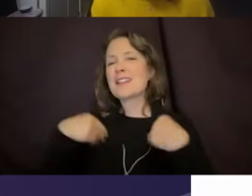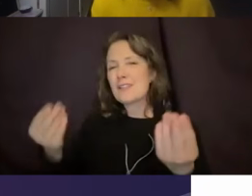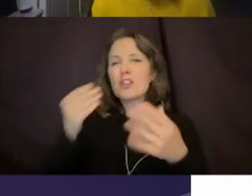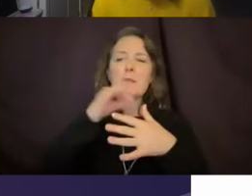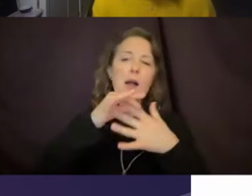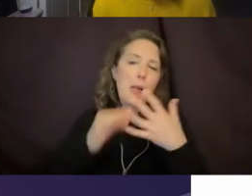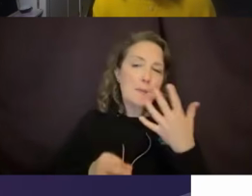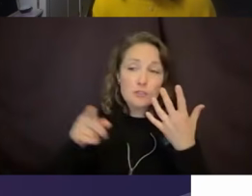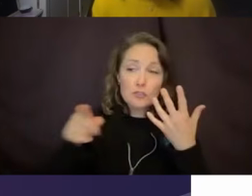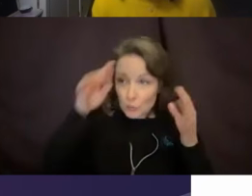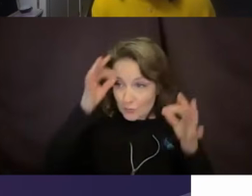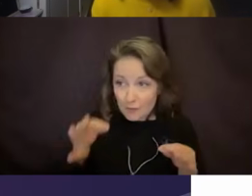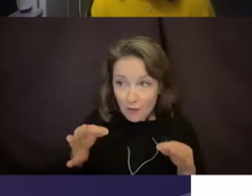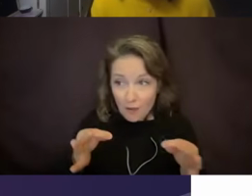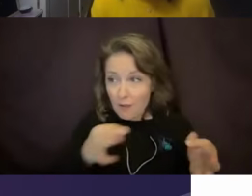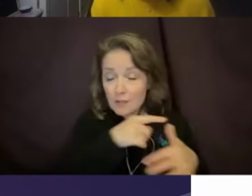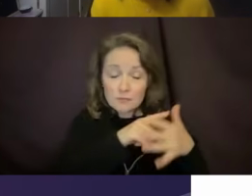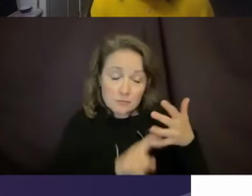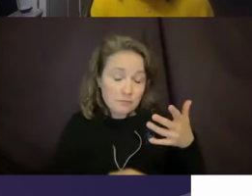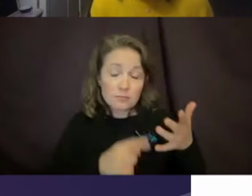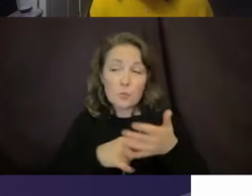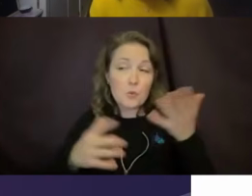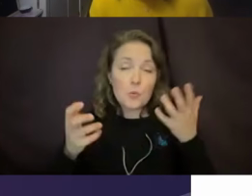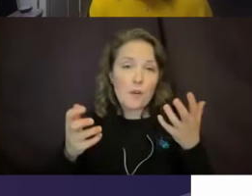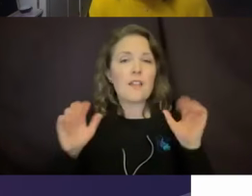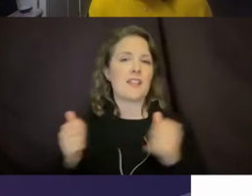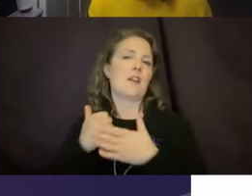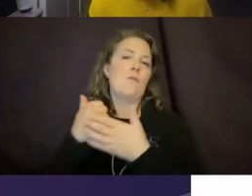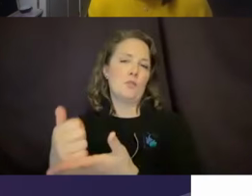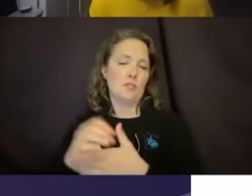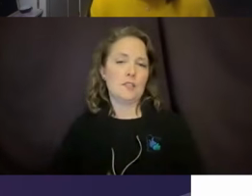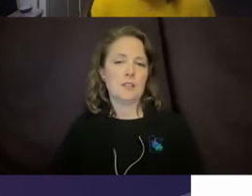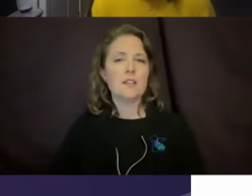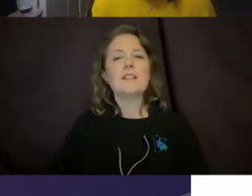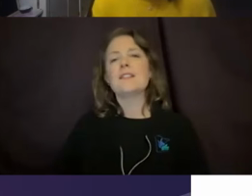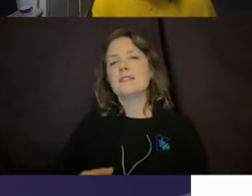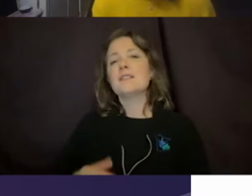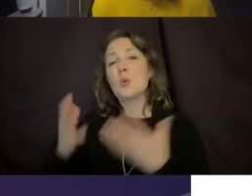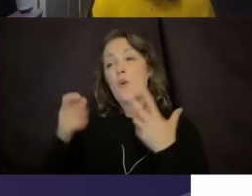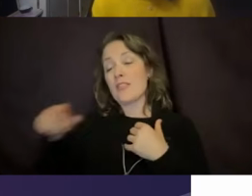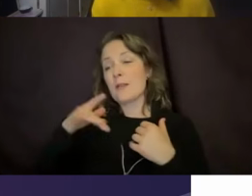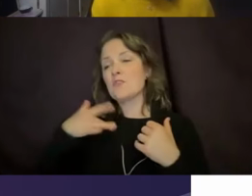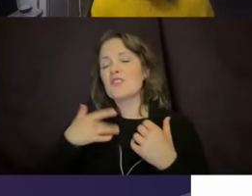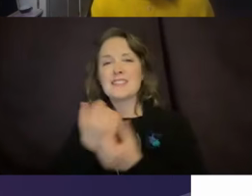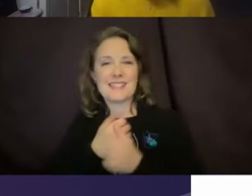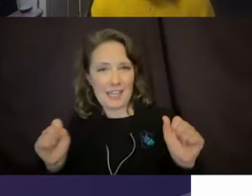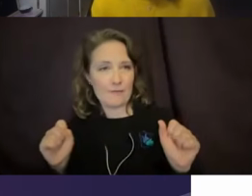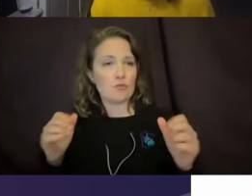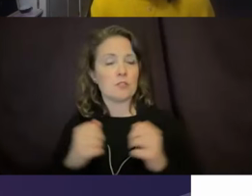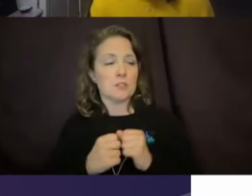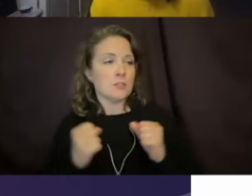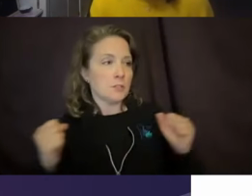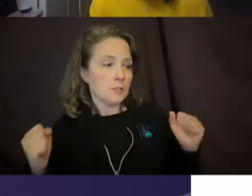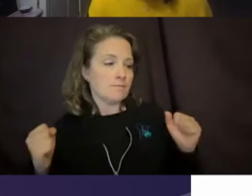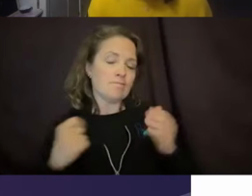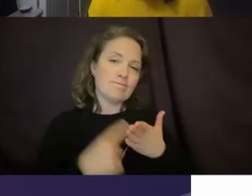options can be really helpful, and making them feel safe enough to maybe talk about abuse as well.